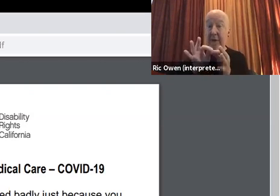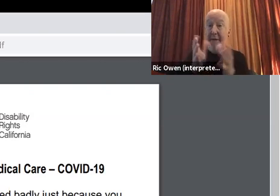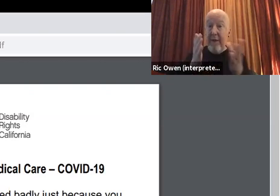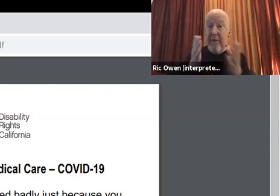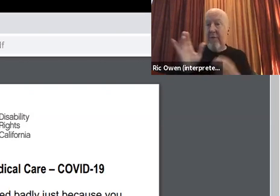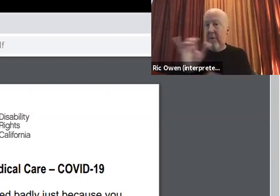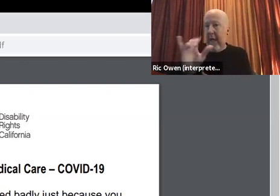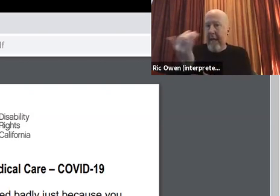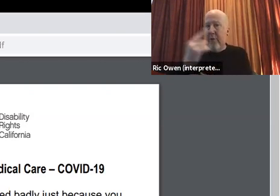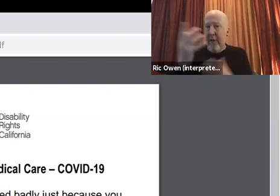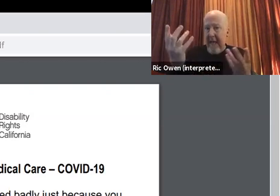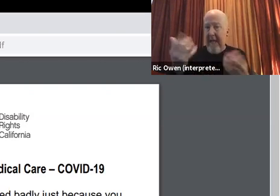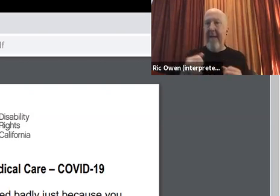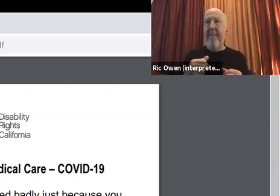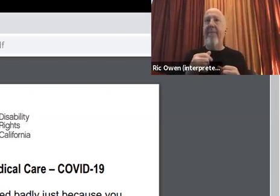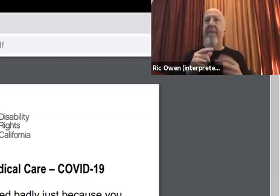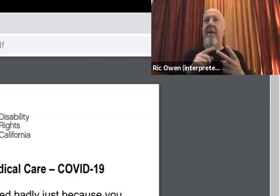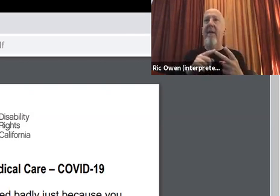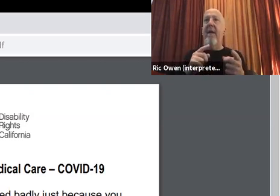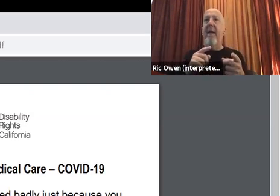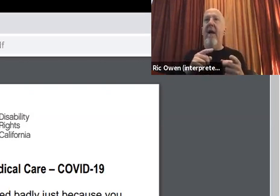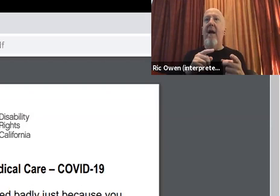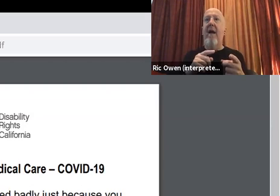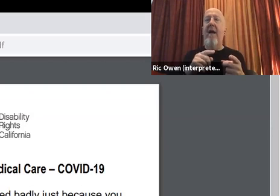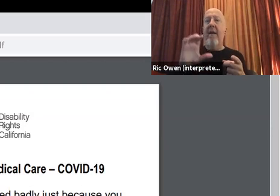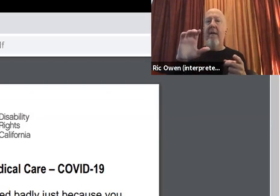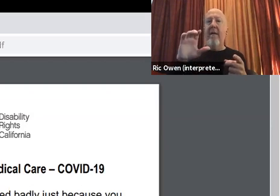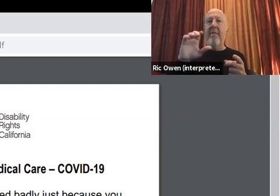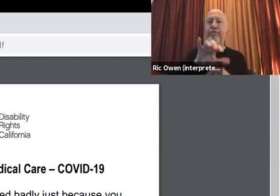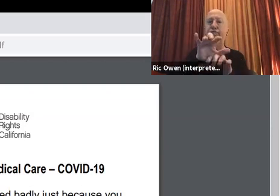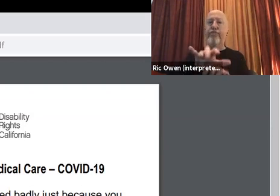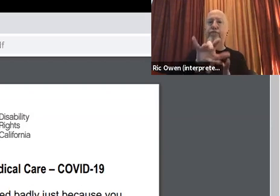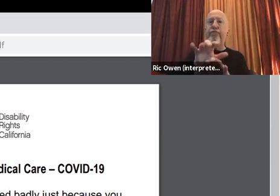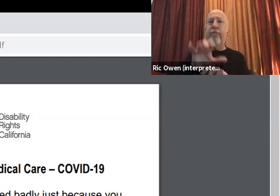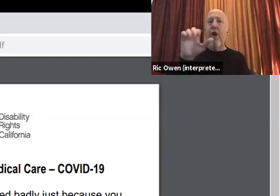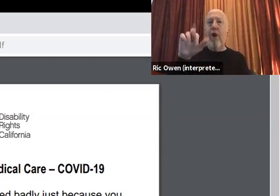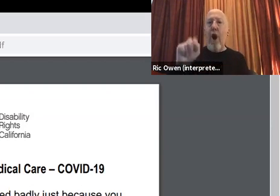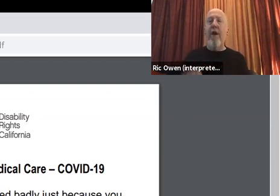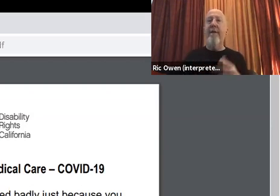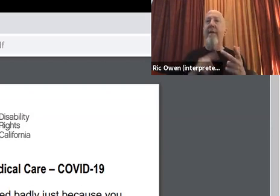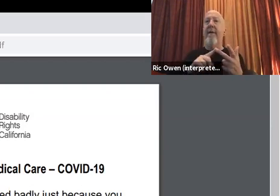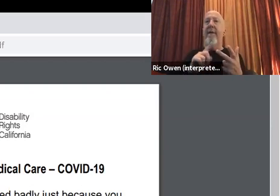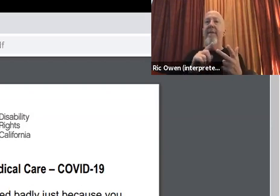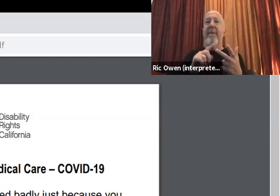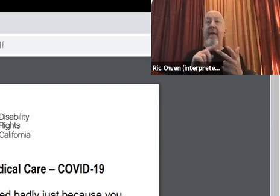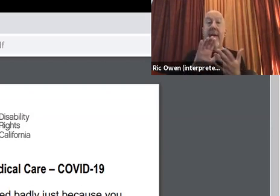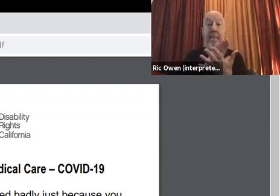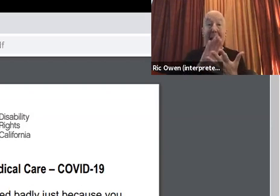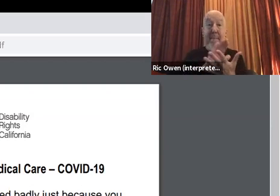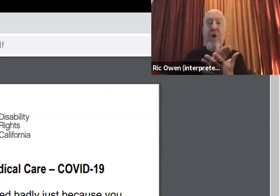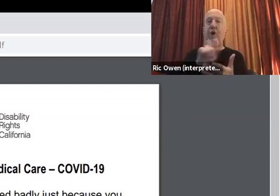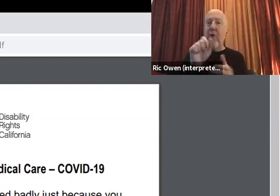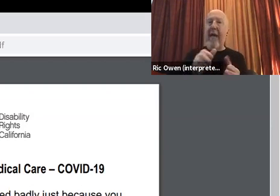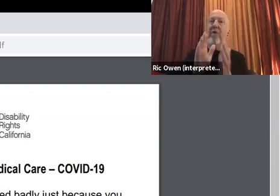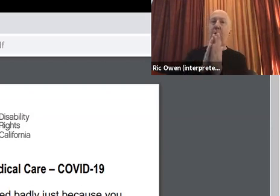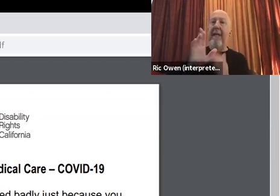have today, CART. You can get paperwork in a digital file or